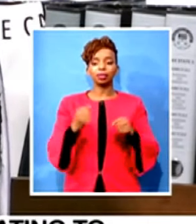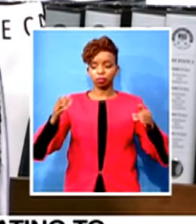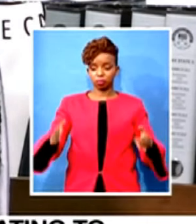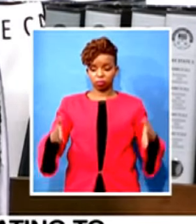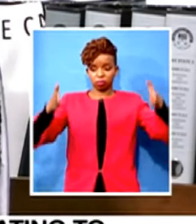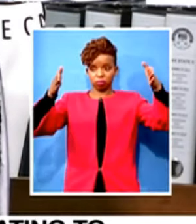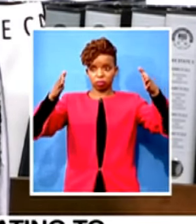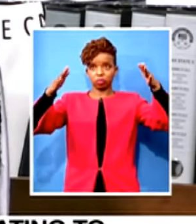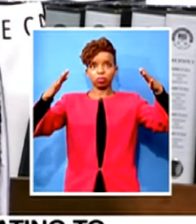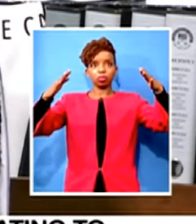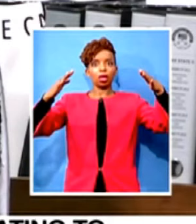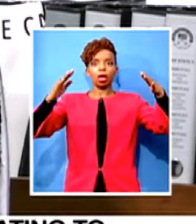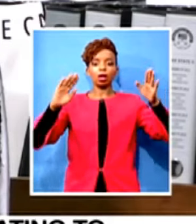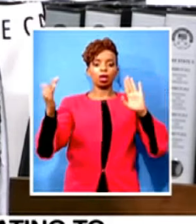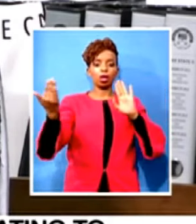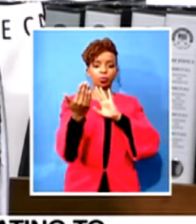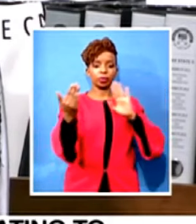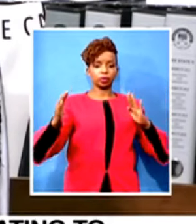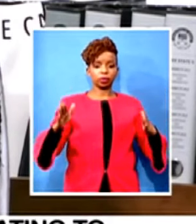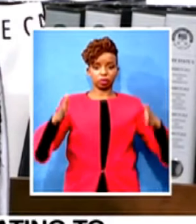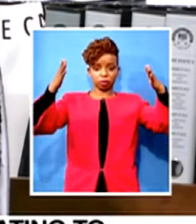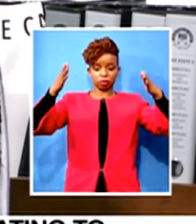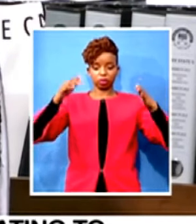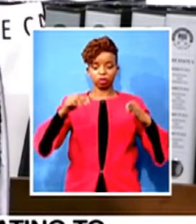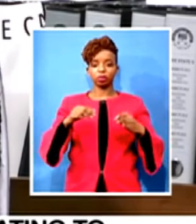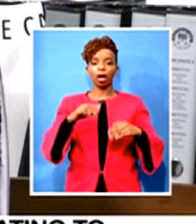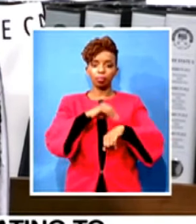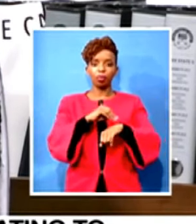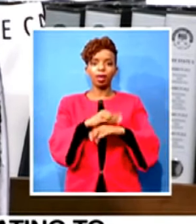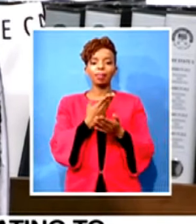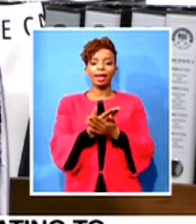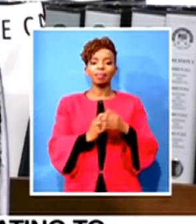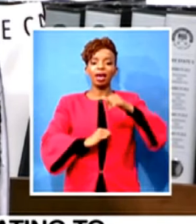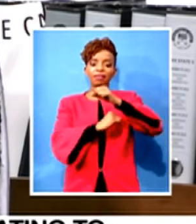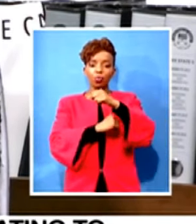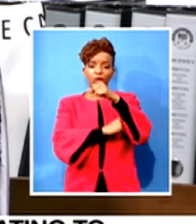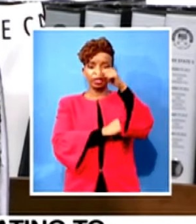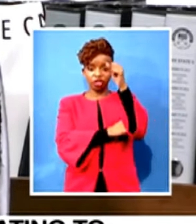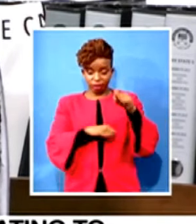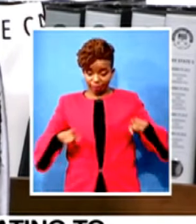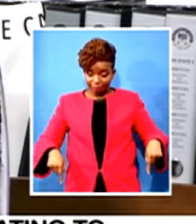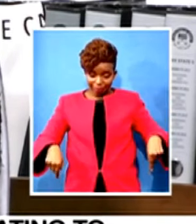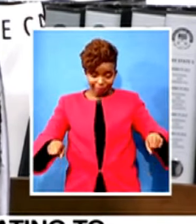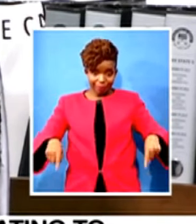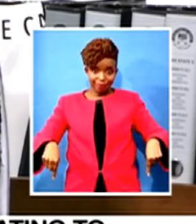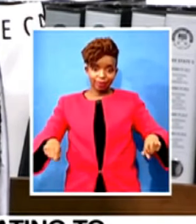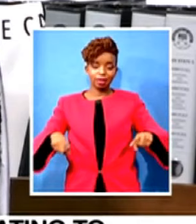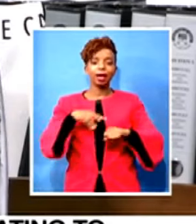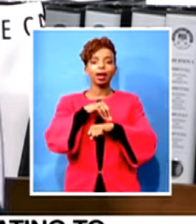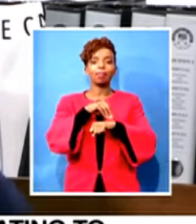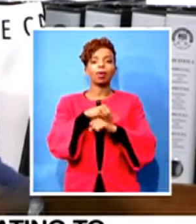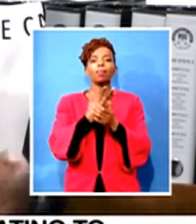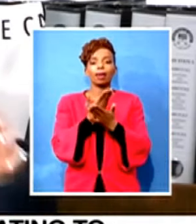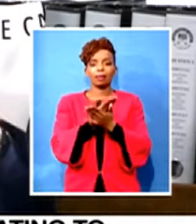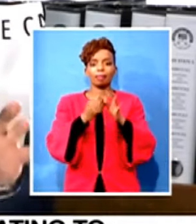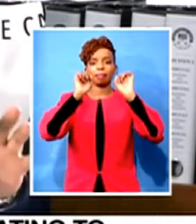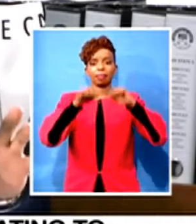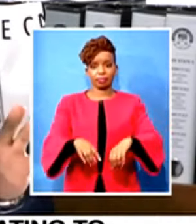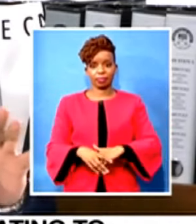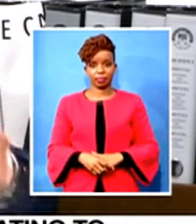on this project, it was agreed that we won't be doing geotechnical studies. A